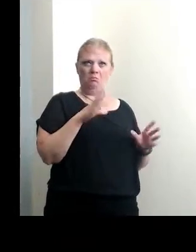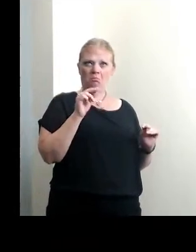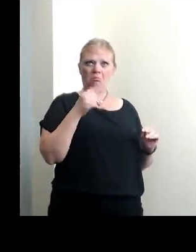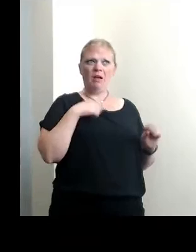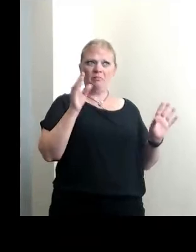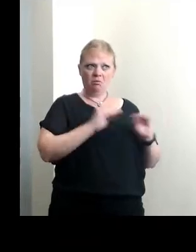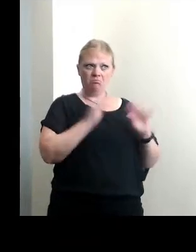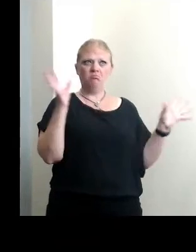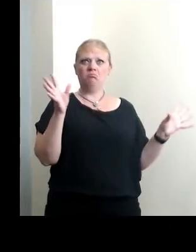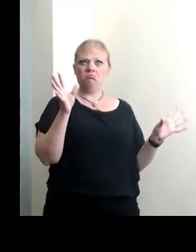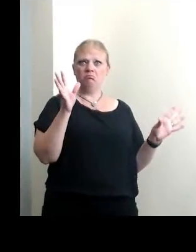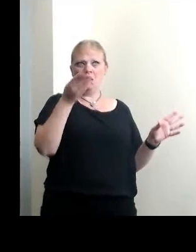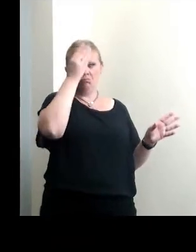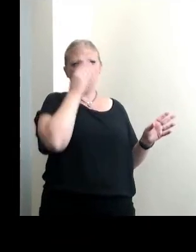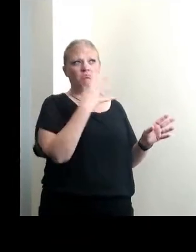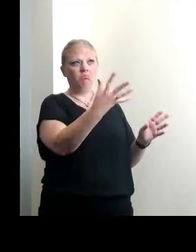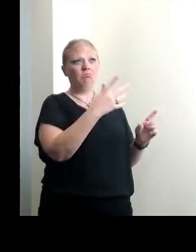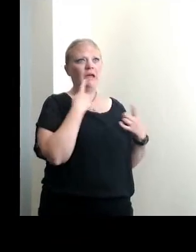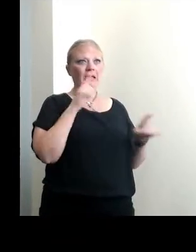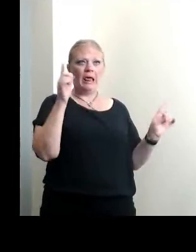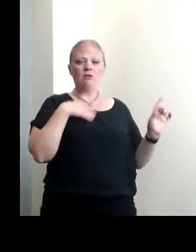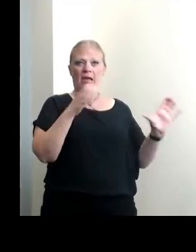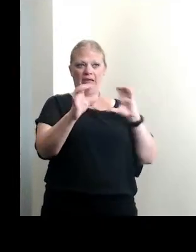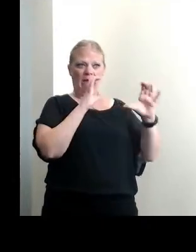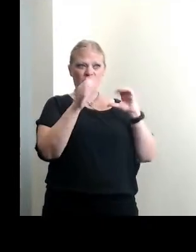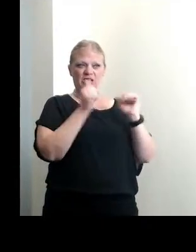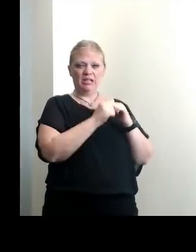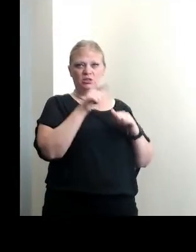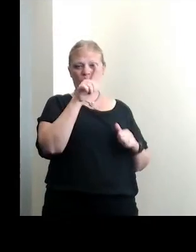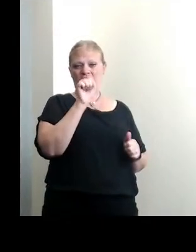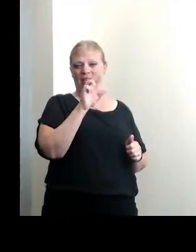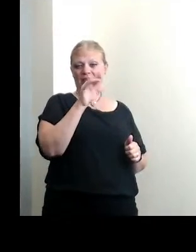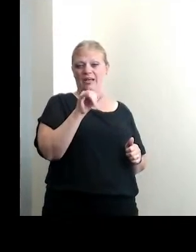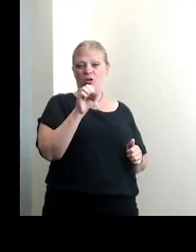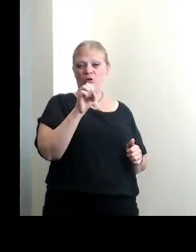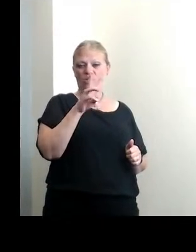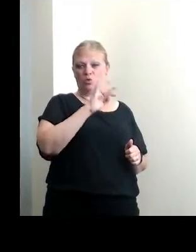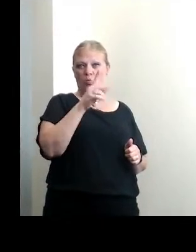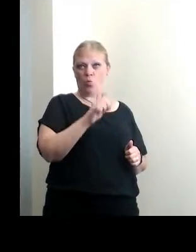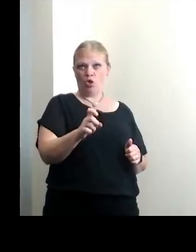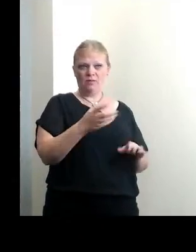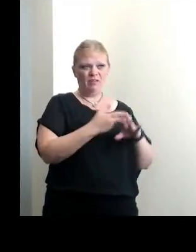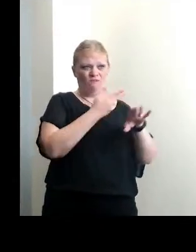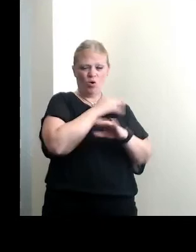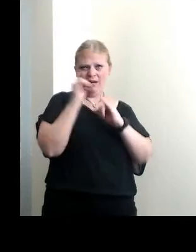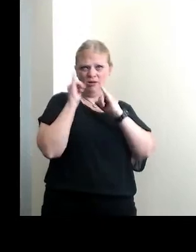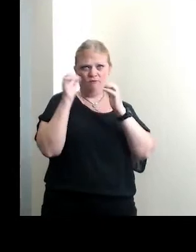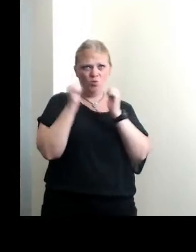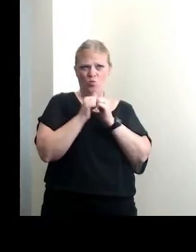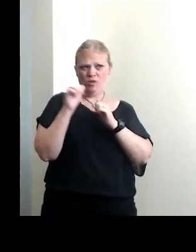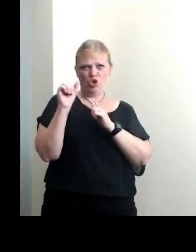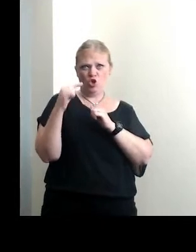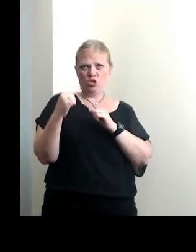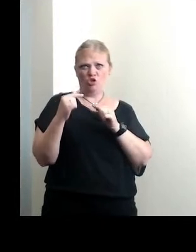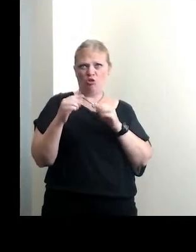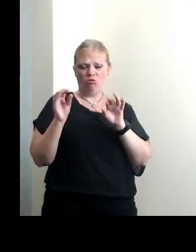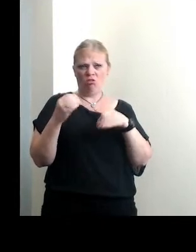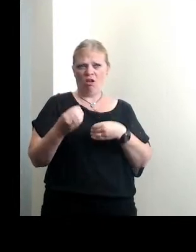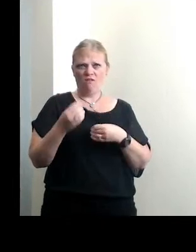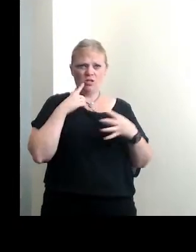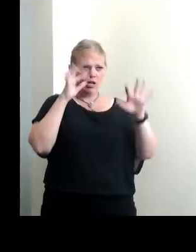actually announced my conversation with Larry Schwartz before I was even interviewed by the Attorney General's office and read a statement about what had